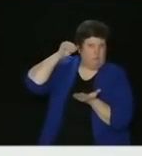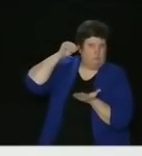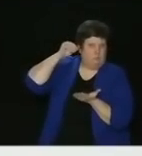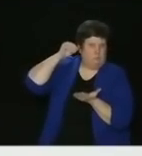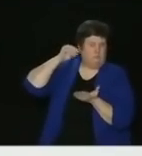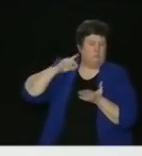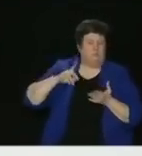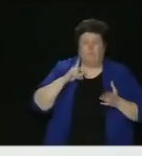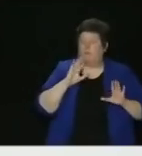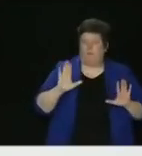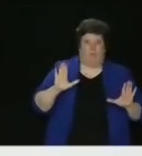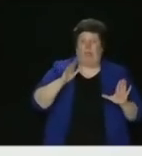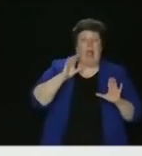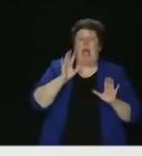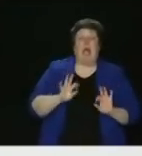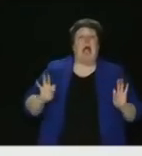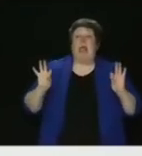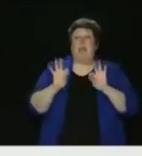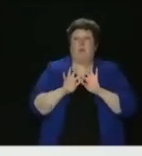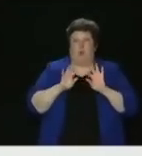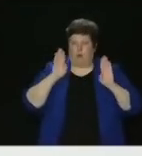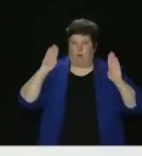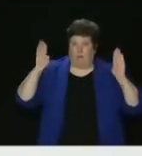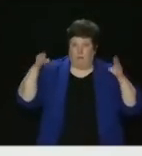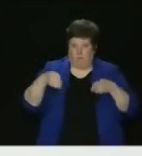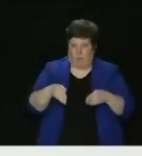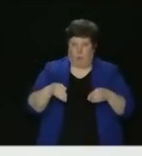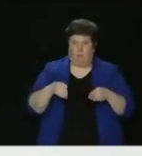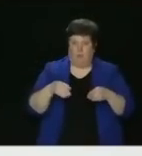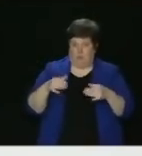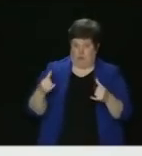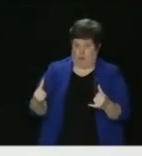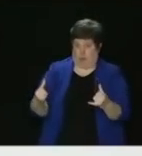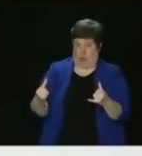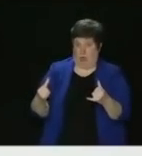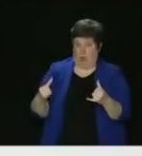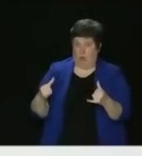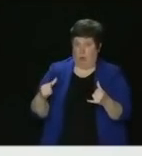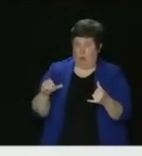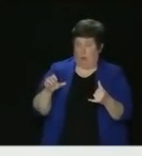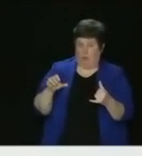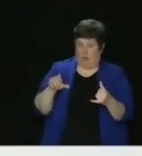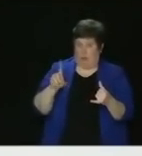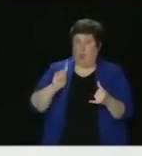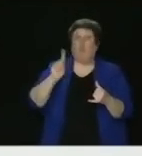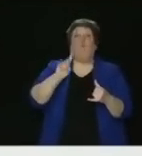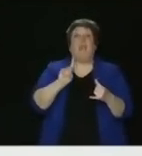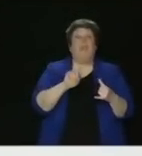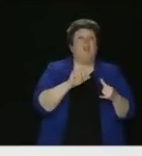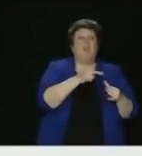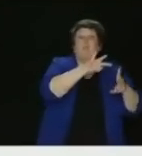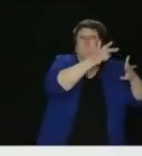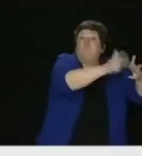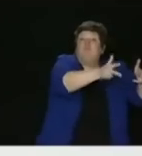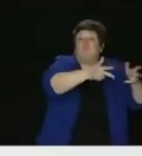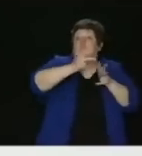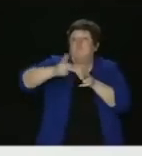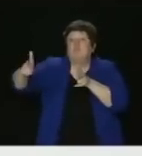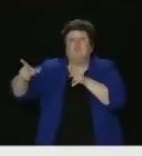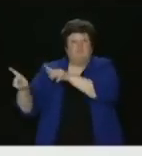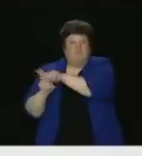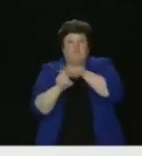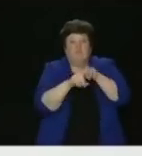now, we are ensuring that local police of jurisdiction have both the legal authorities that they